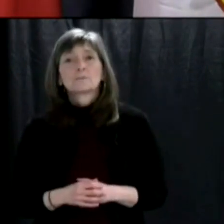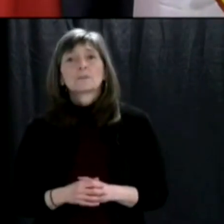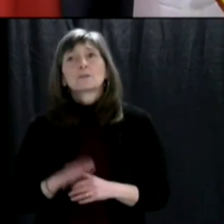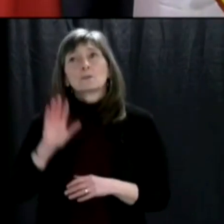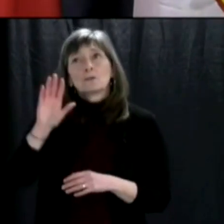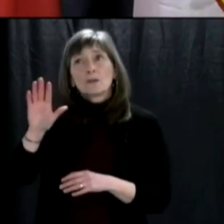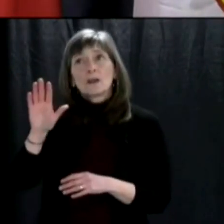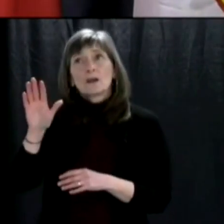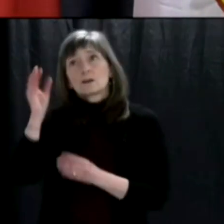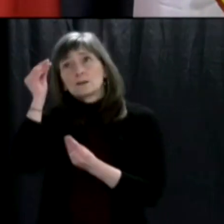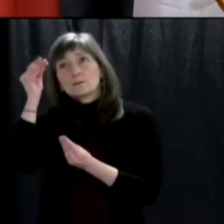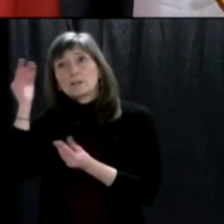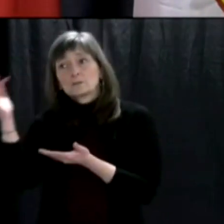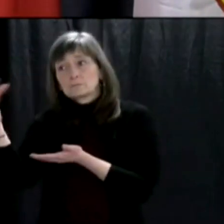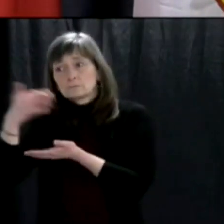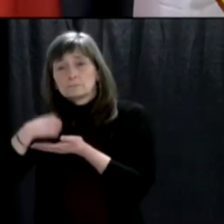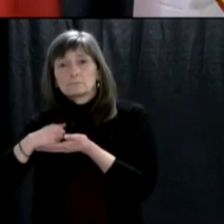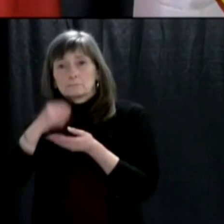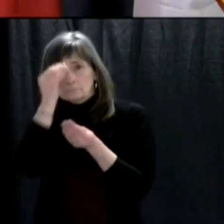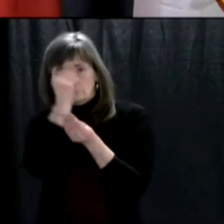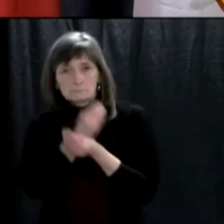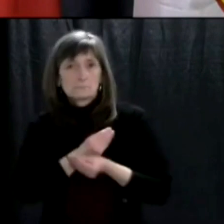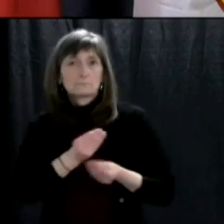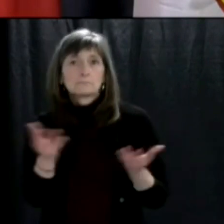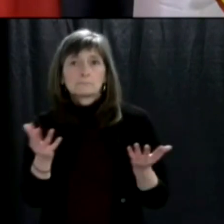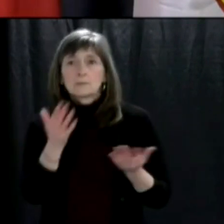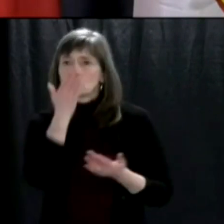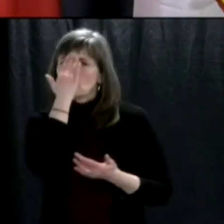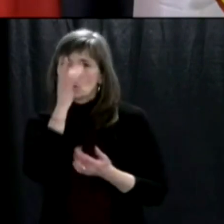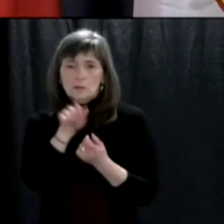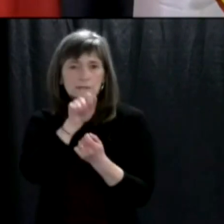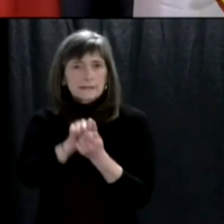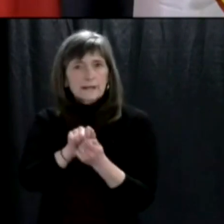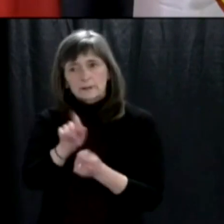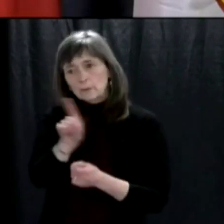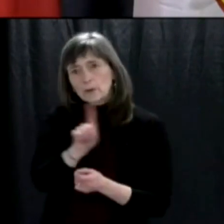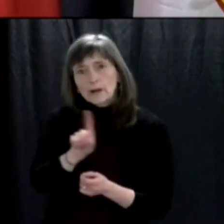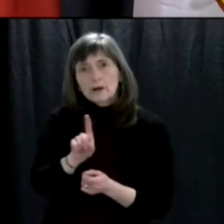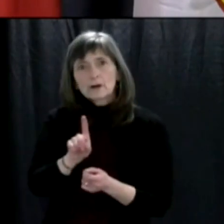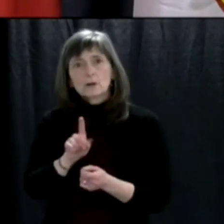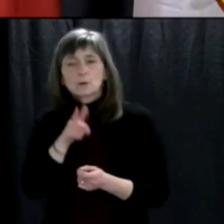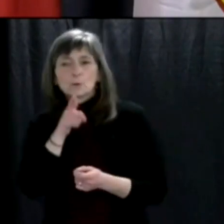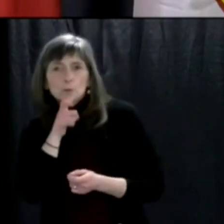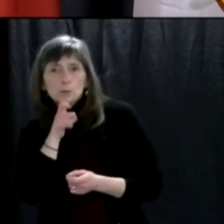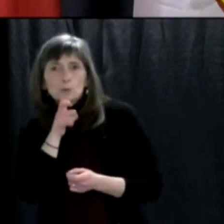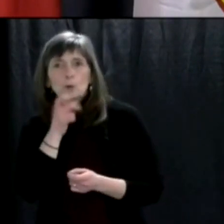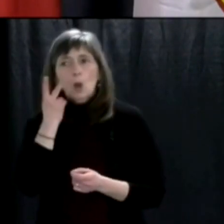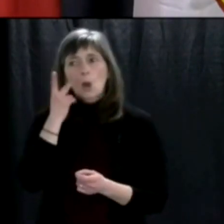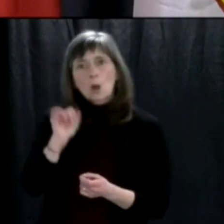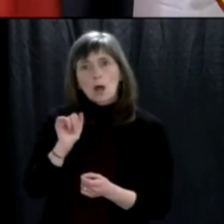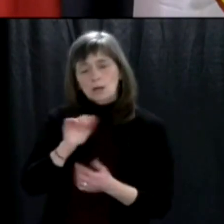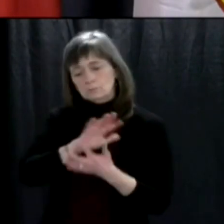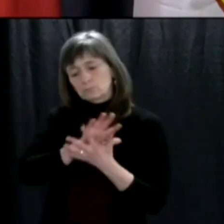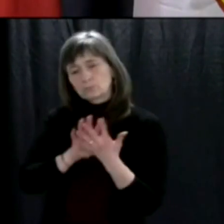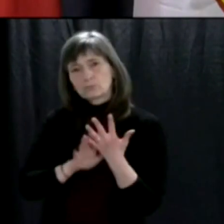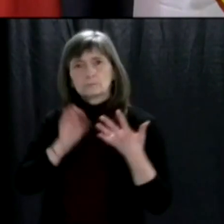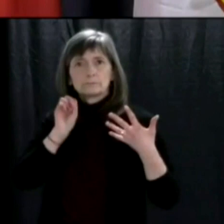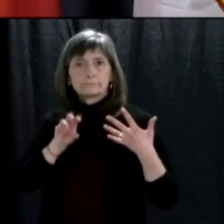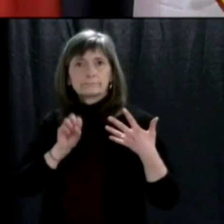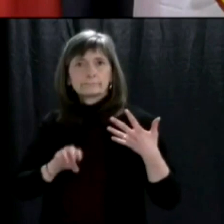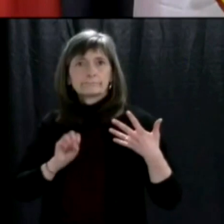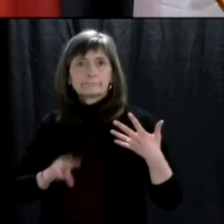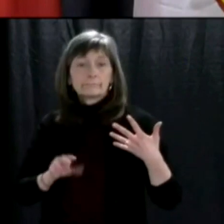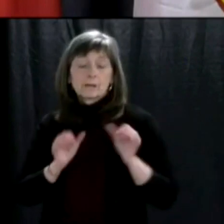the information with the number of cases and the demographics of those that are infected in the past. Those updates will